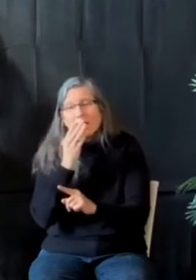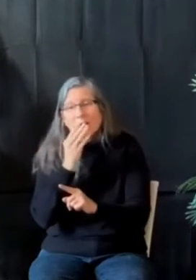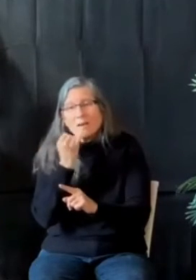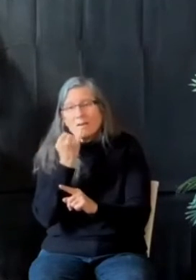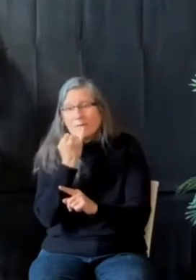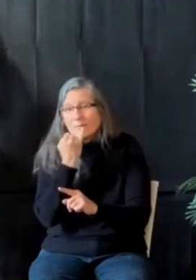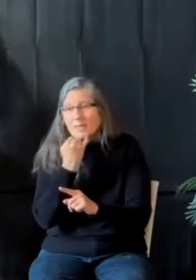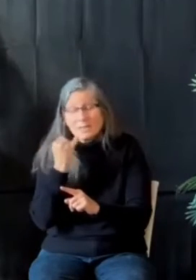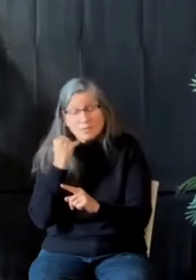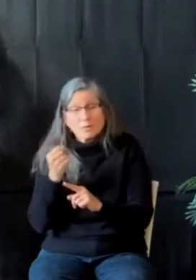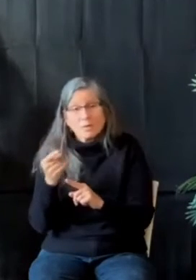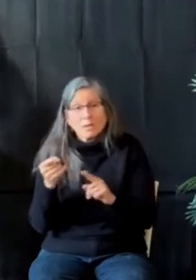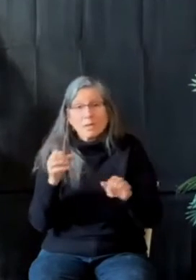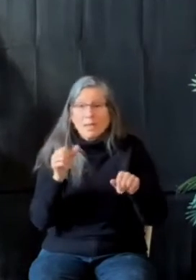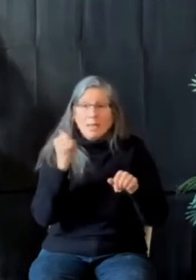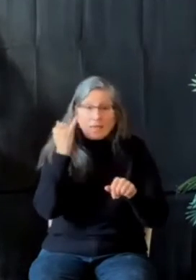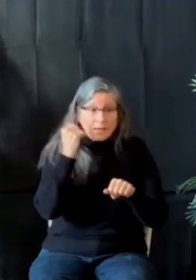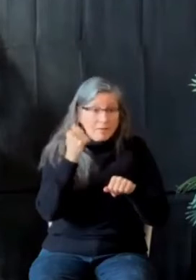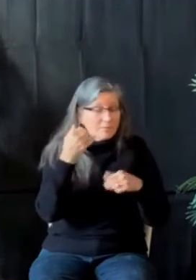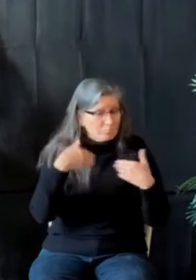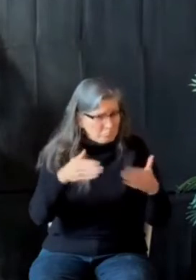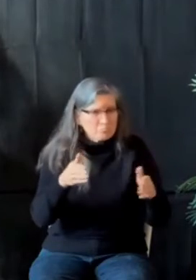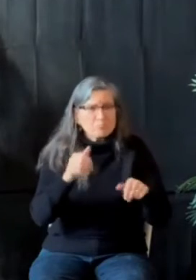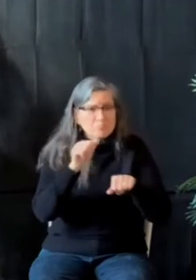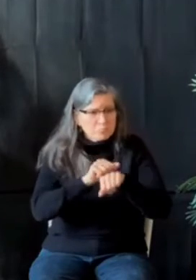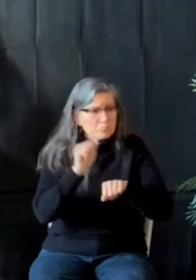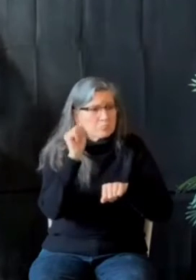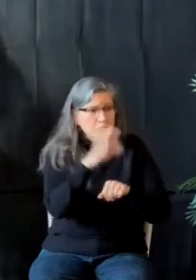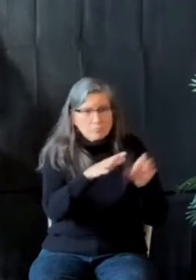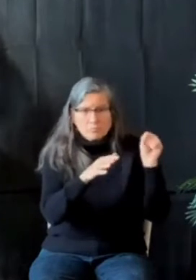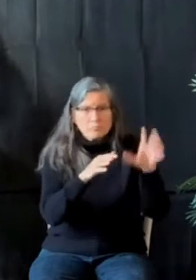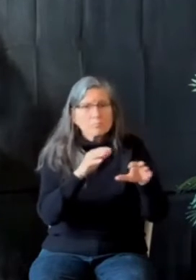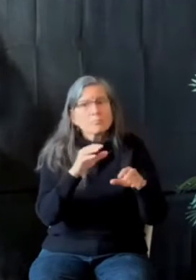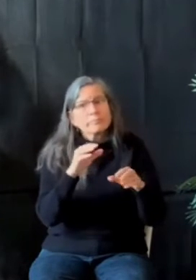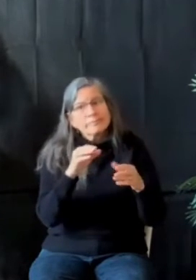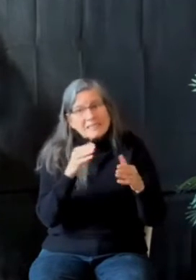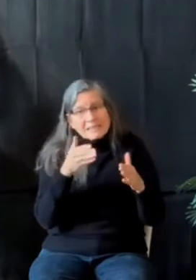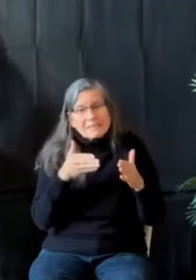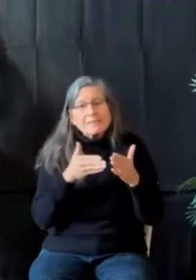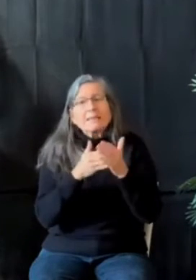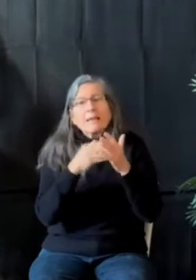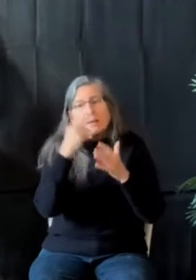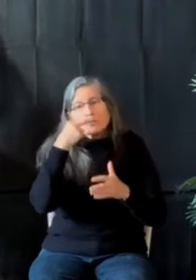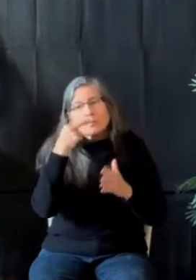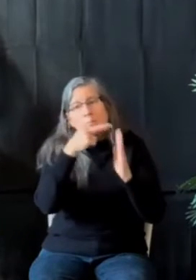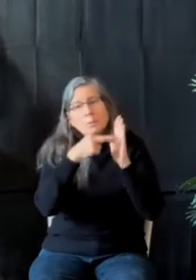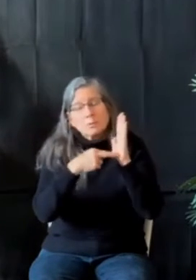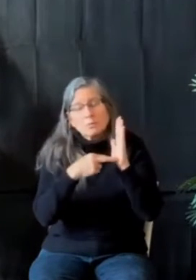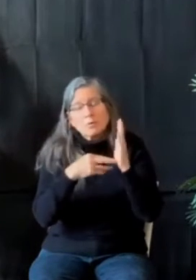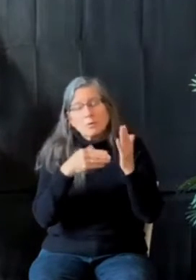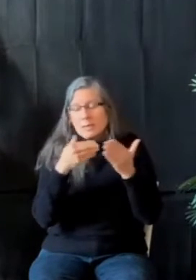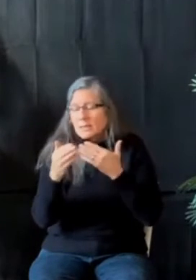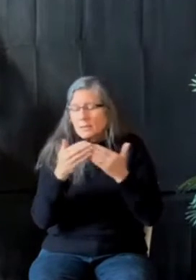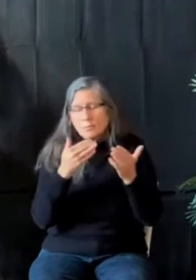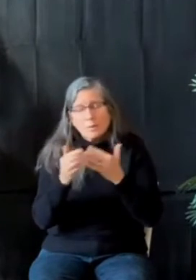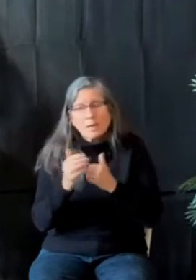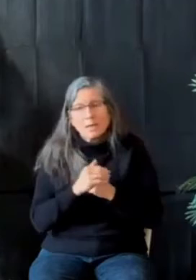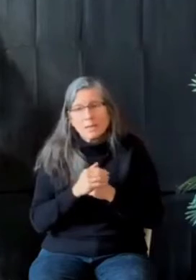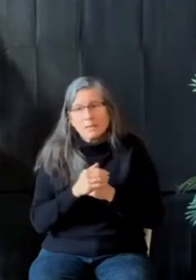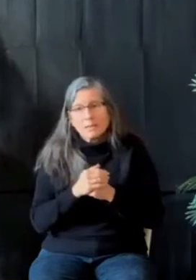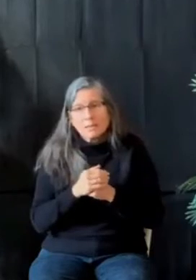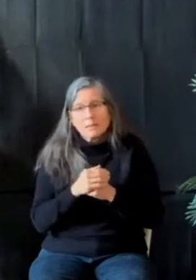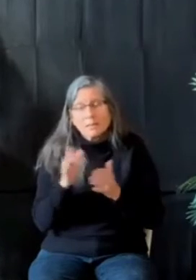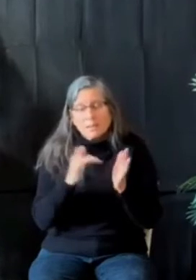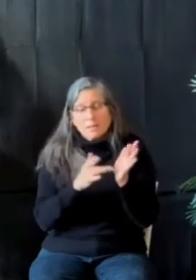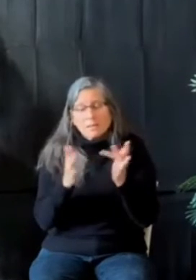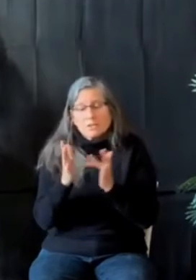says, go ahead and stone her, he's committing an act of sedition against Roman rule. Either way, he ends